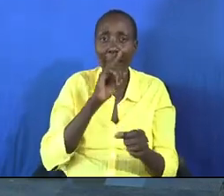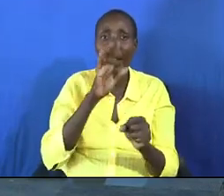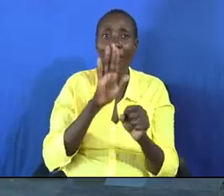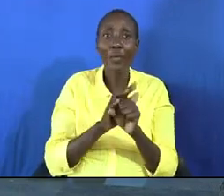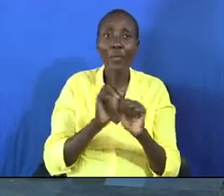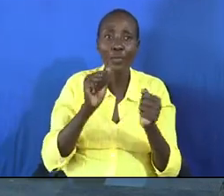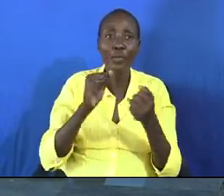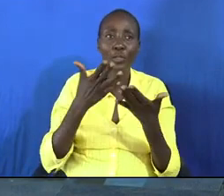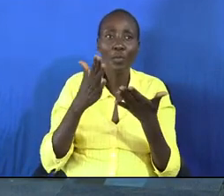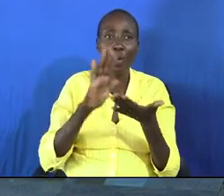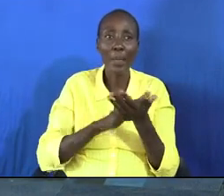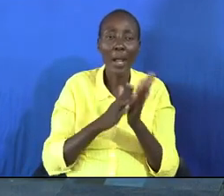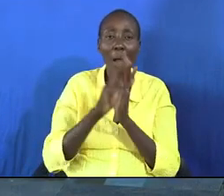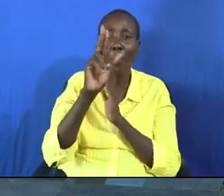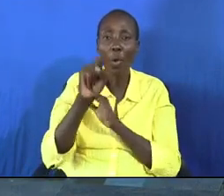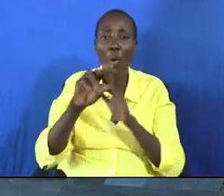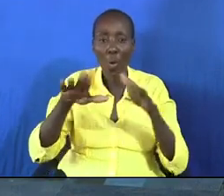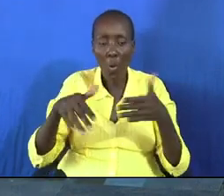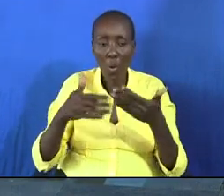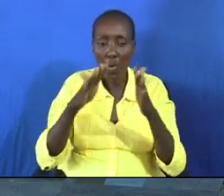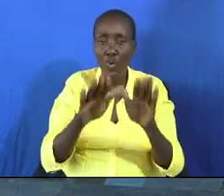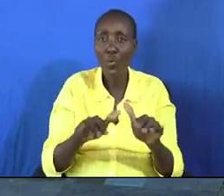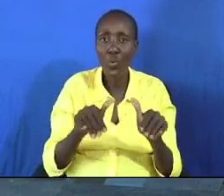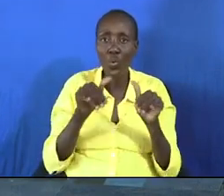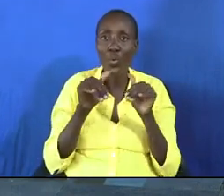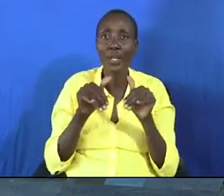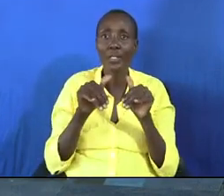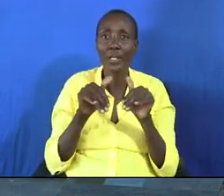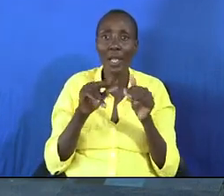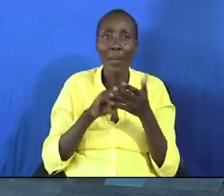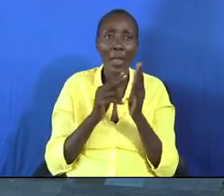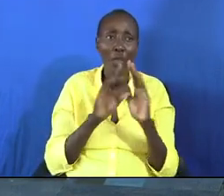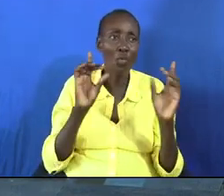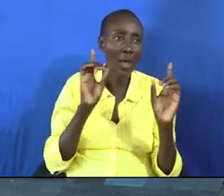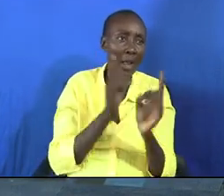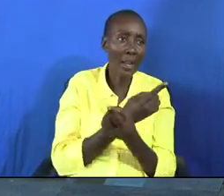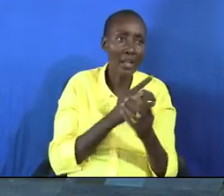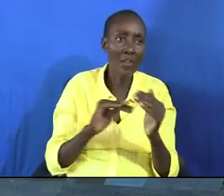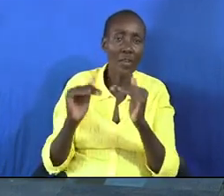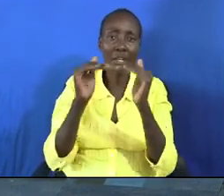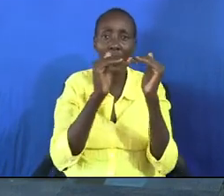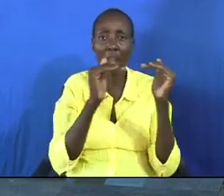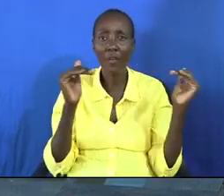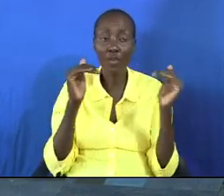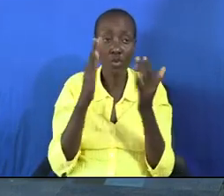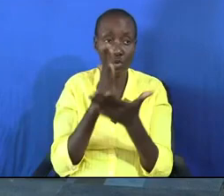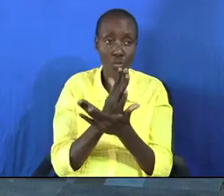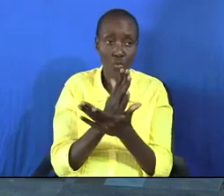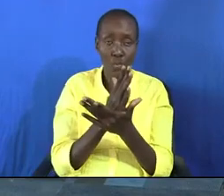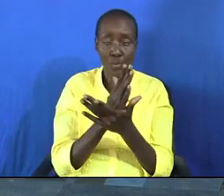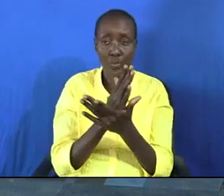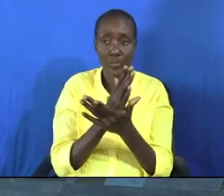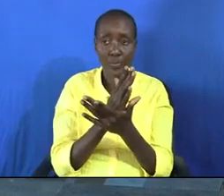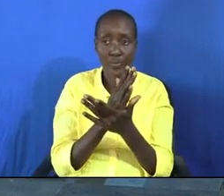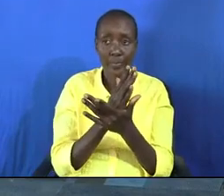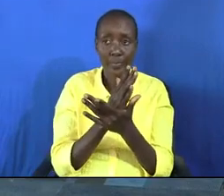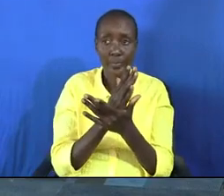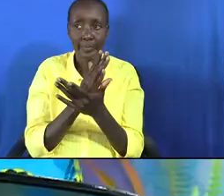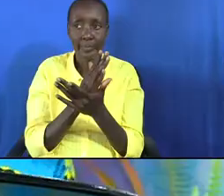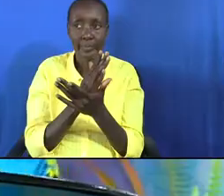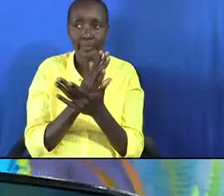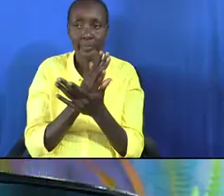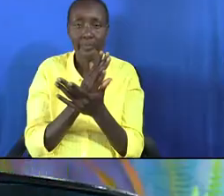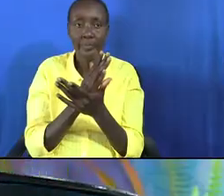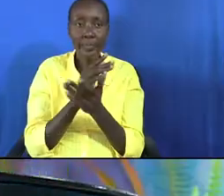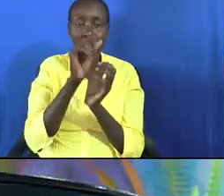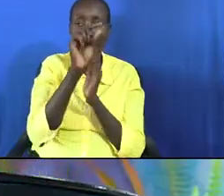promise can be no or wait? Will we be on a different platform? Won't we be? Even